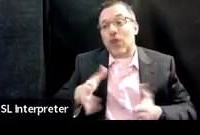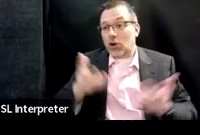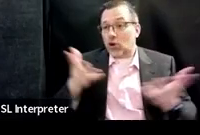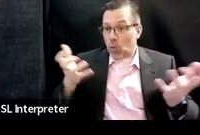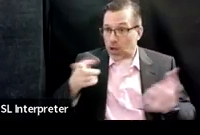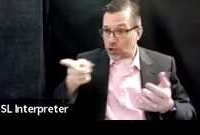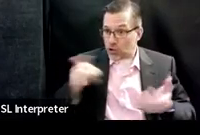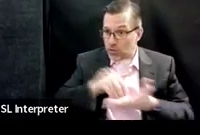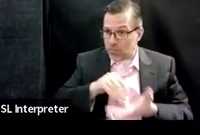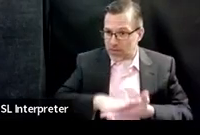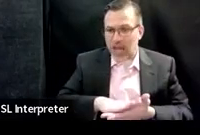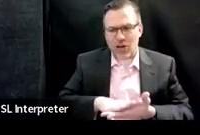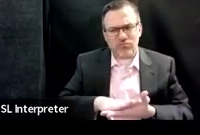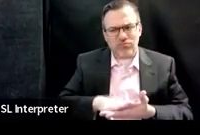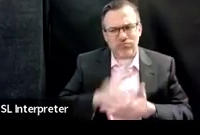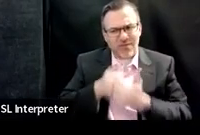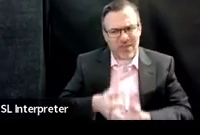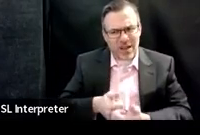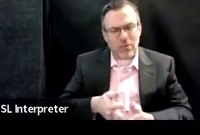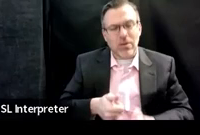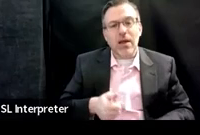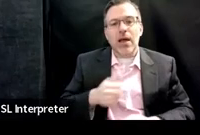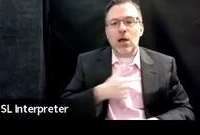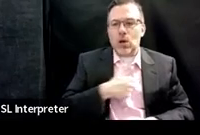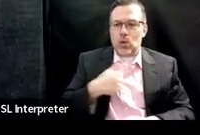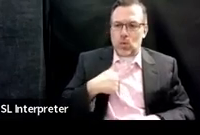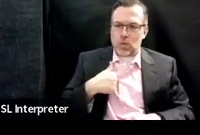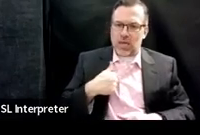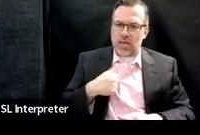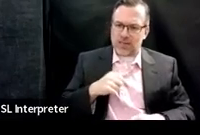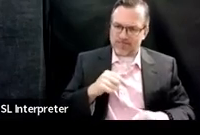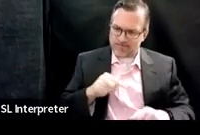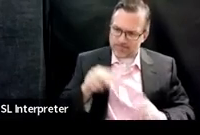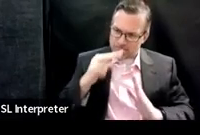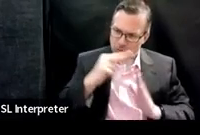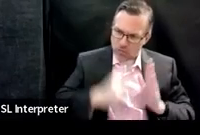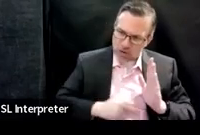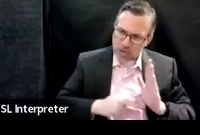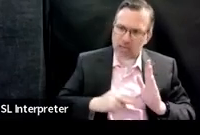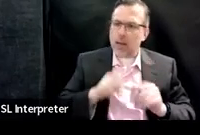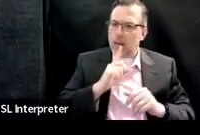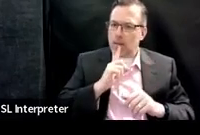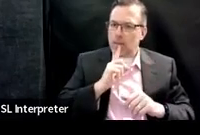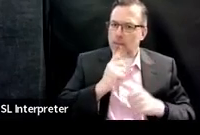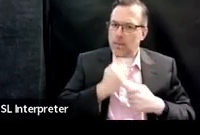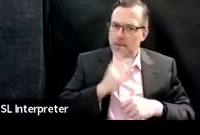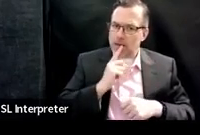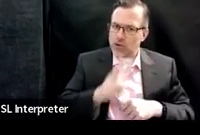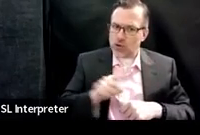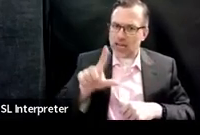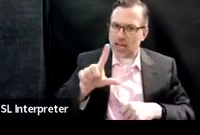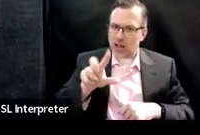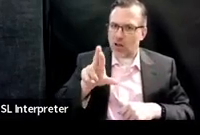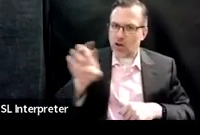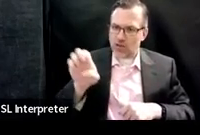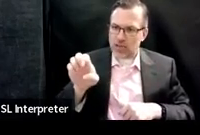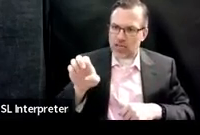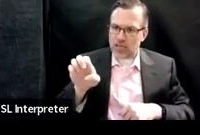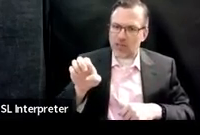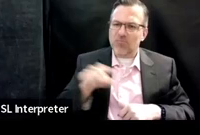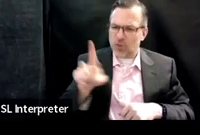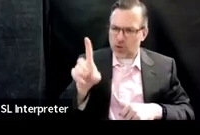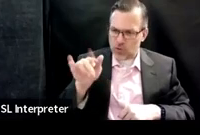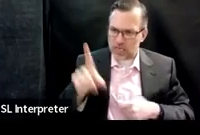by all means use those words. We just look for documentation that least restrictive environment was